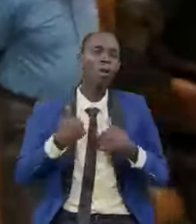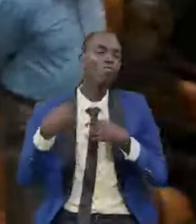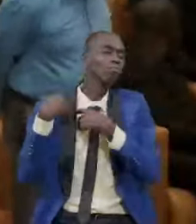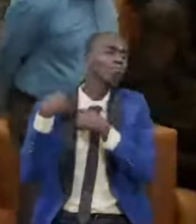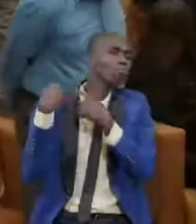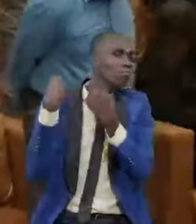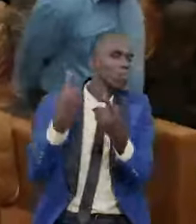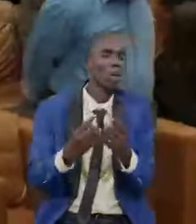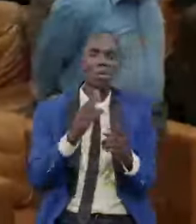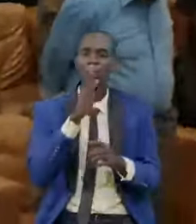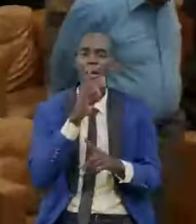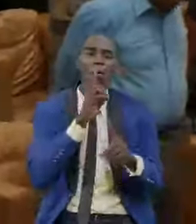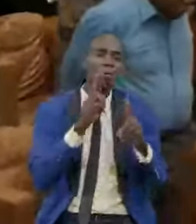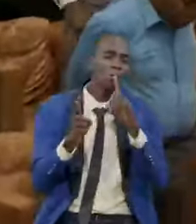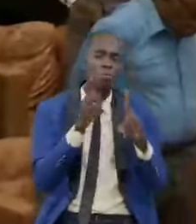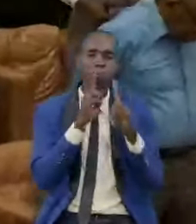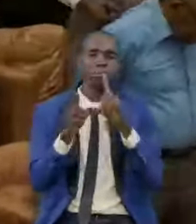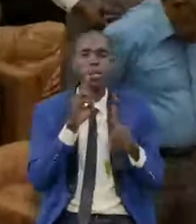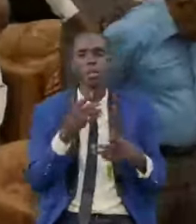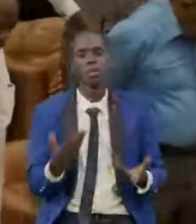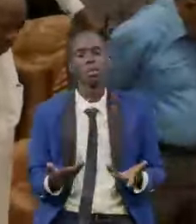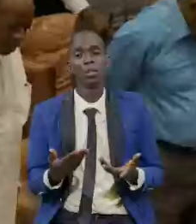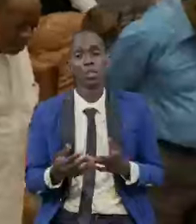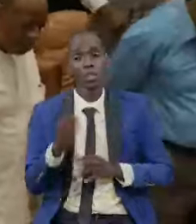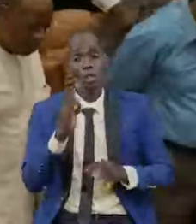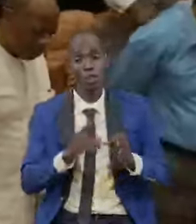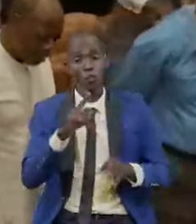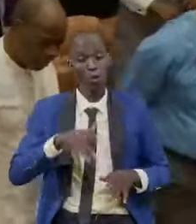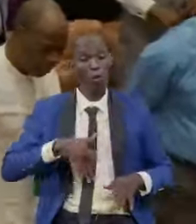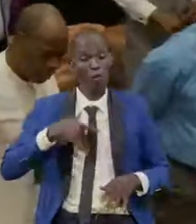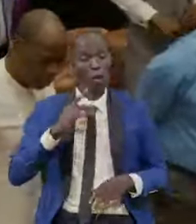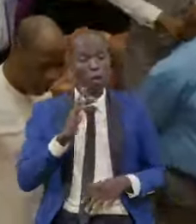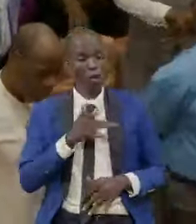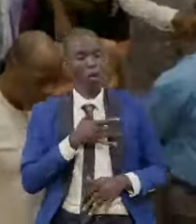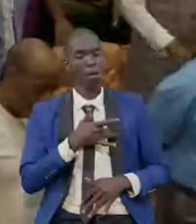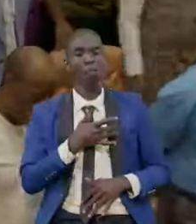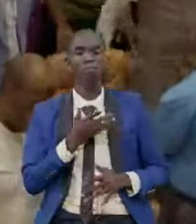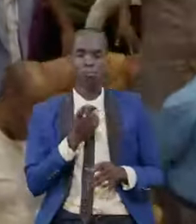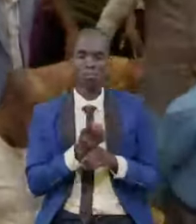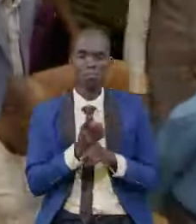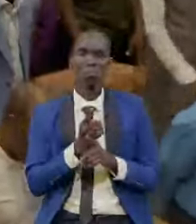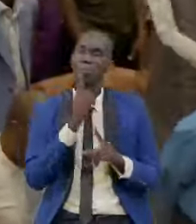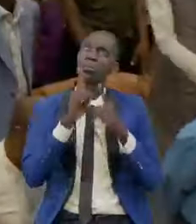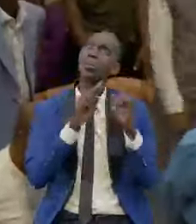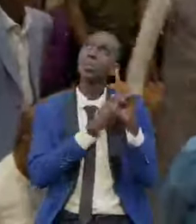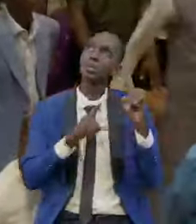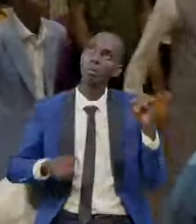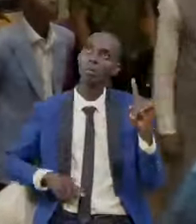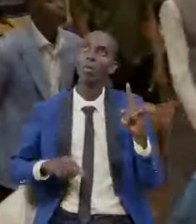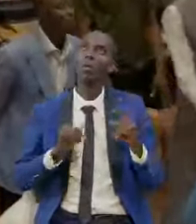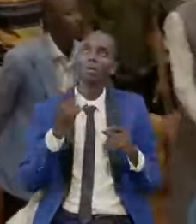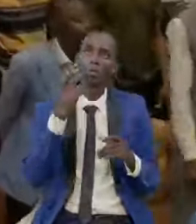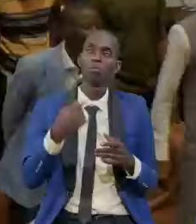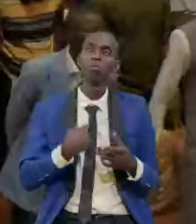tongue. You feel convicted? That's right. That's right. Talk to the Lord and say, Lord, here am